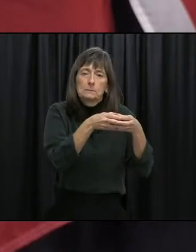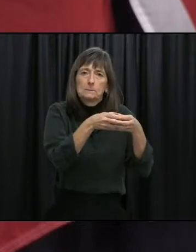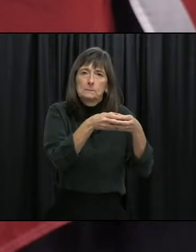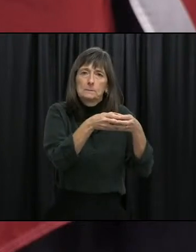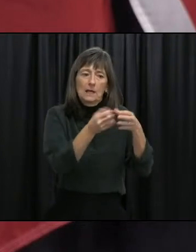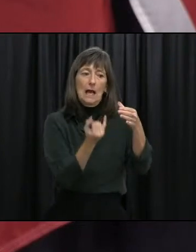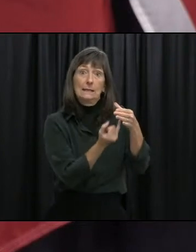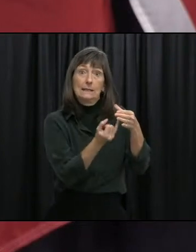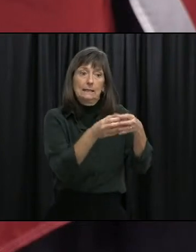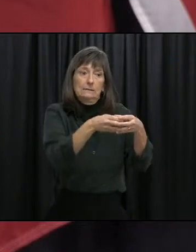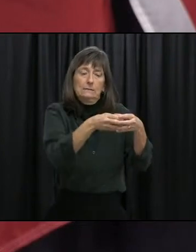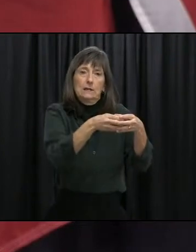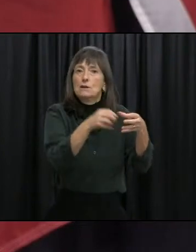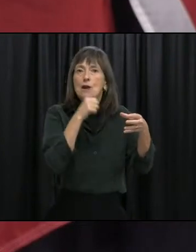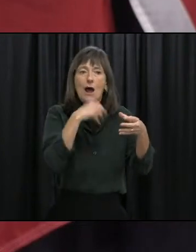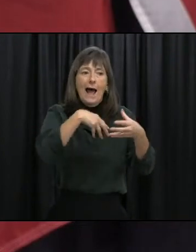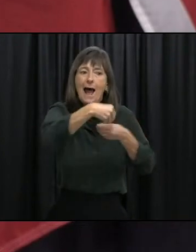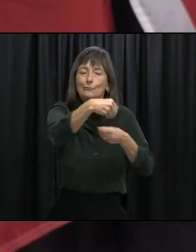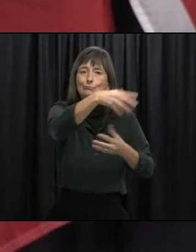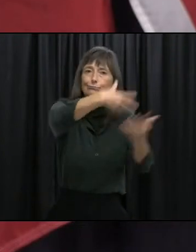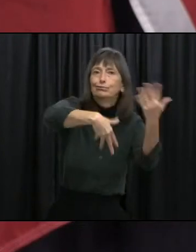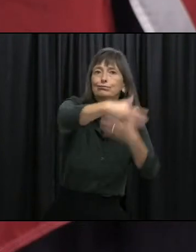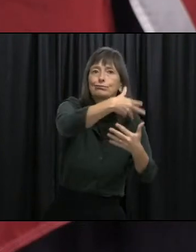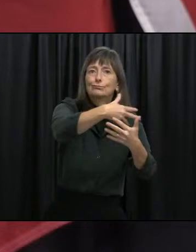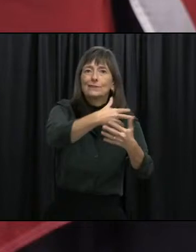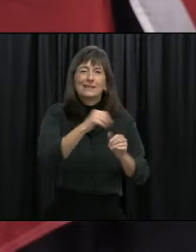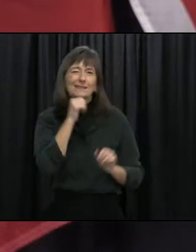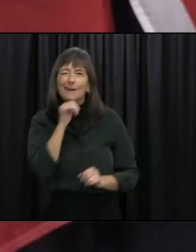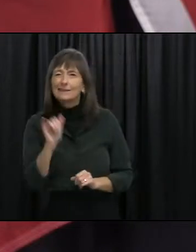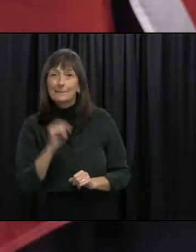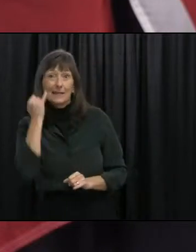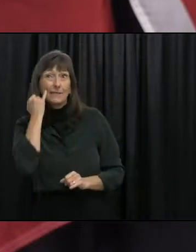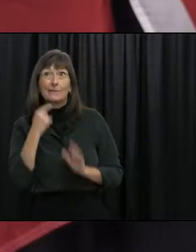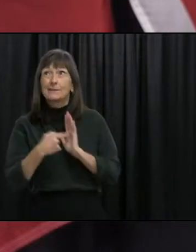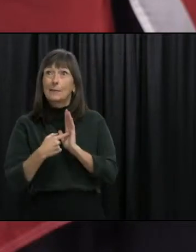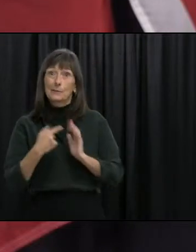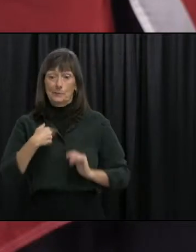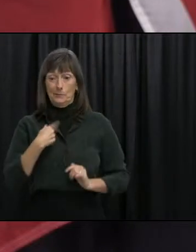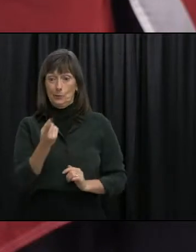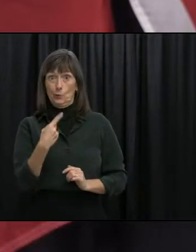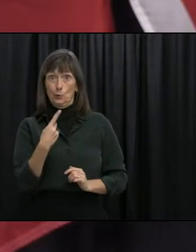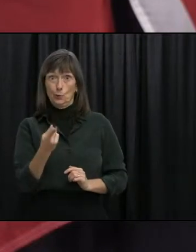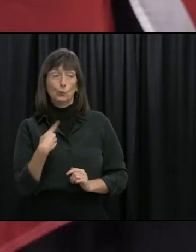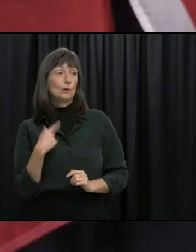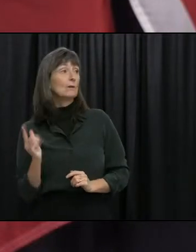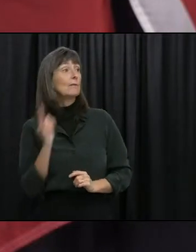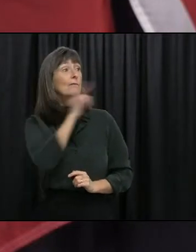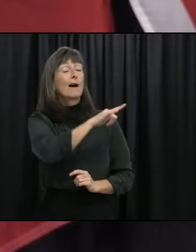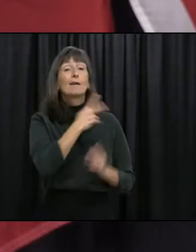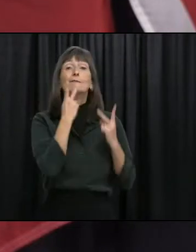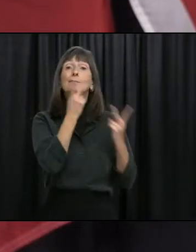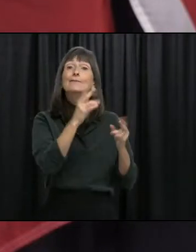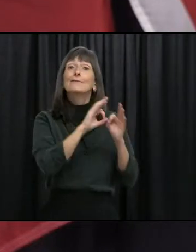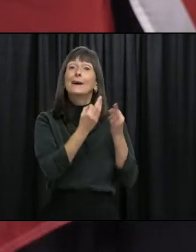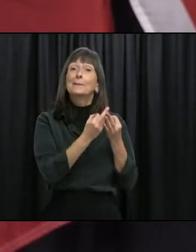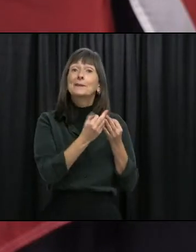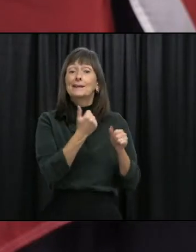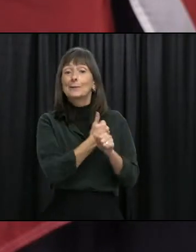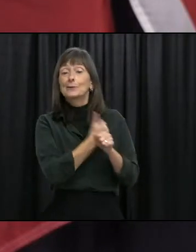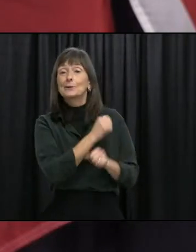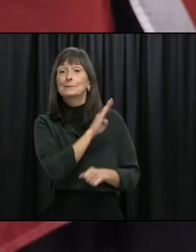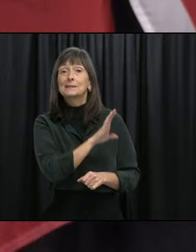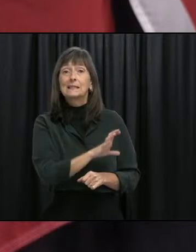of, say you or I if we went to visit family in Alberta or BC. So we walk